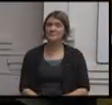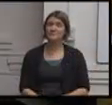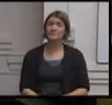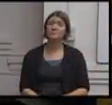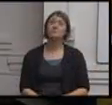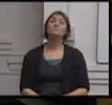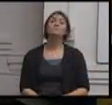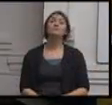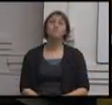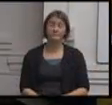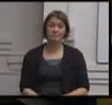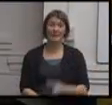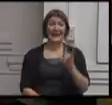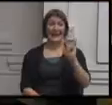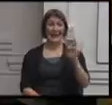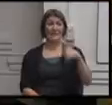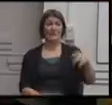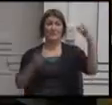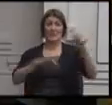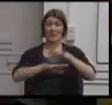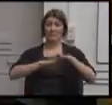The effects of closing Station 2.